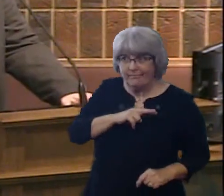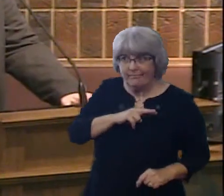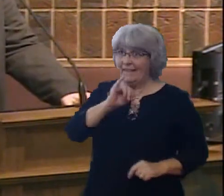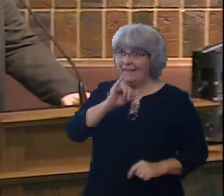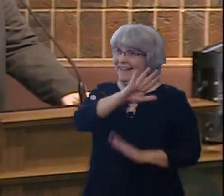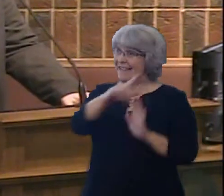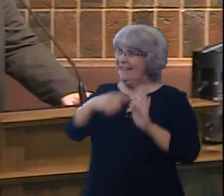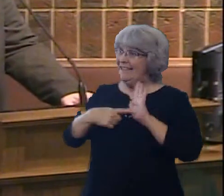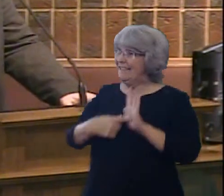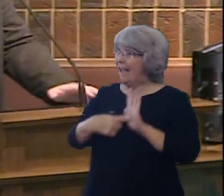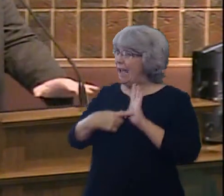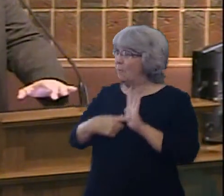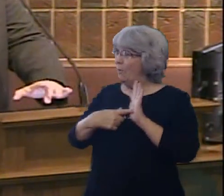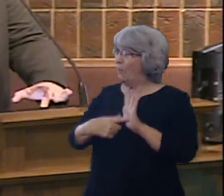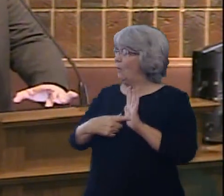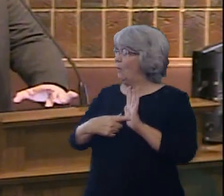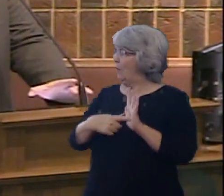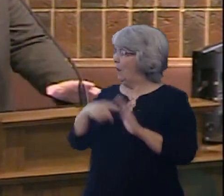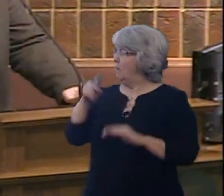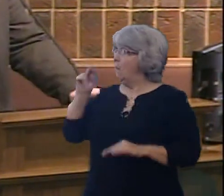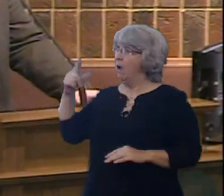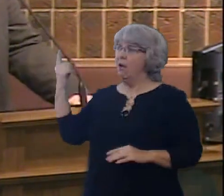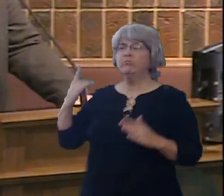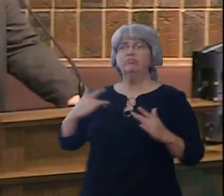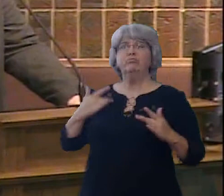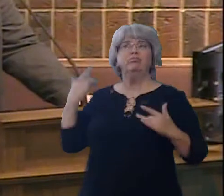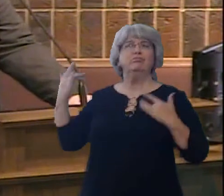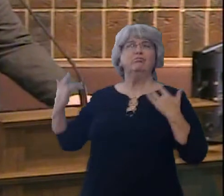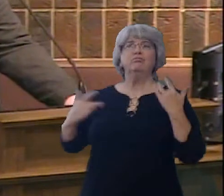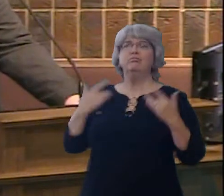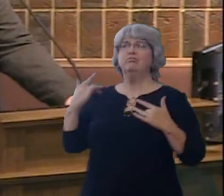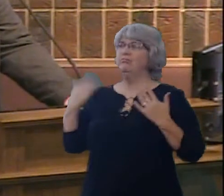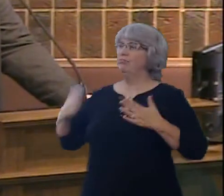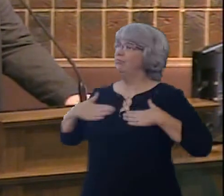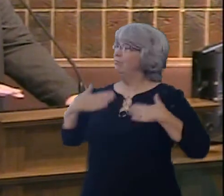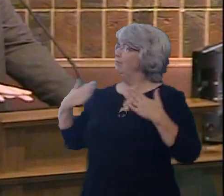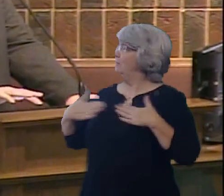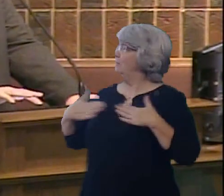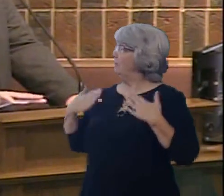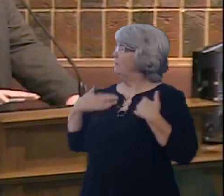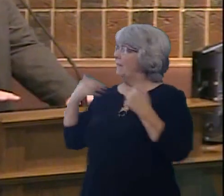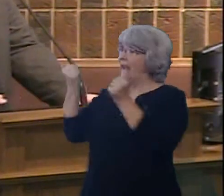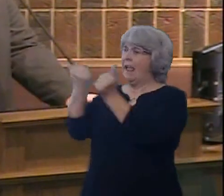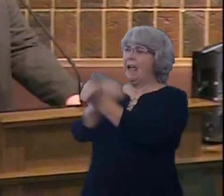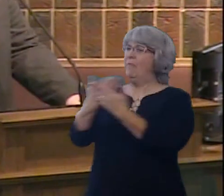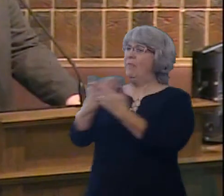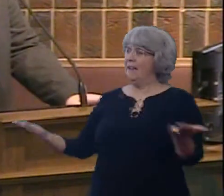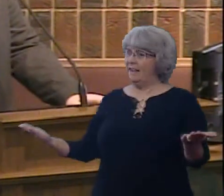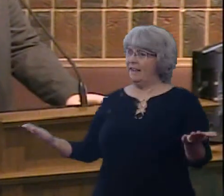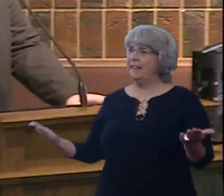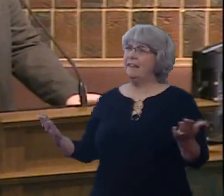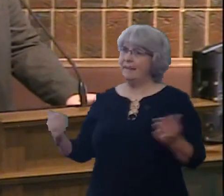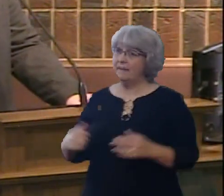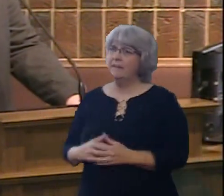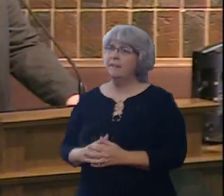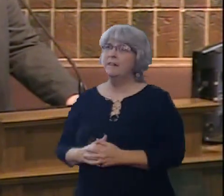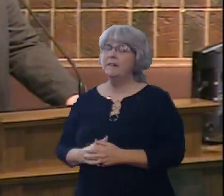being of rejoicing, of being joyful in all circumstances.